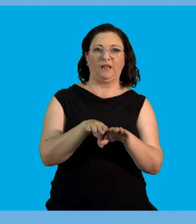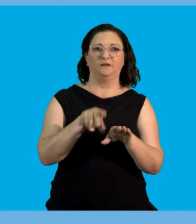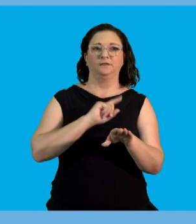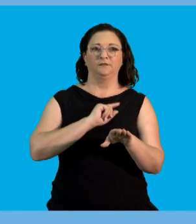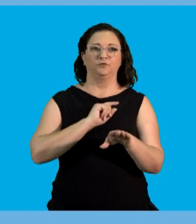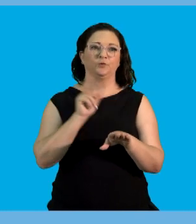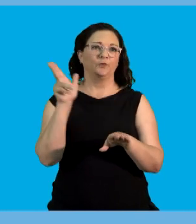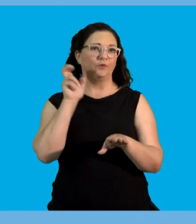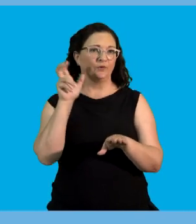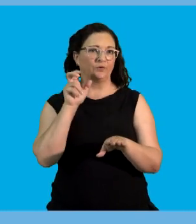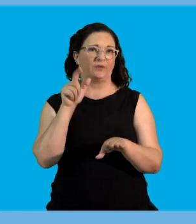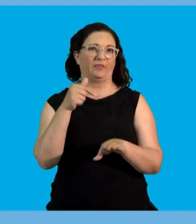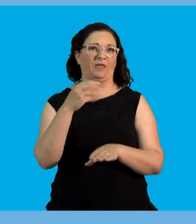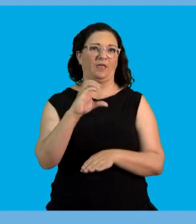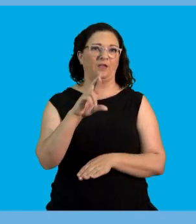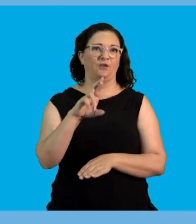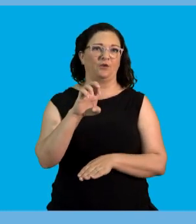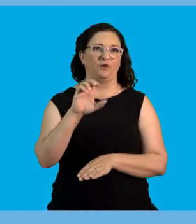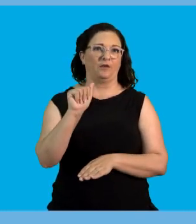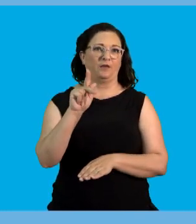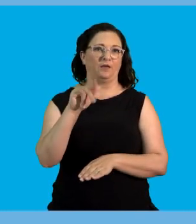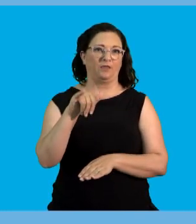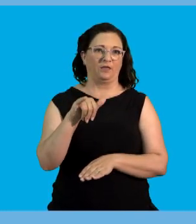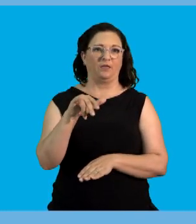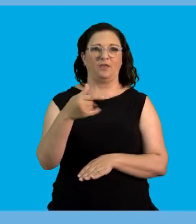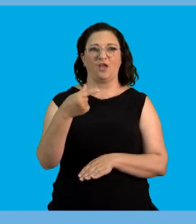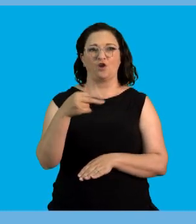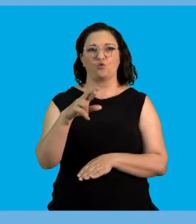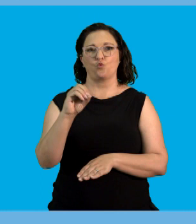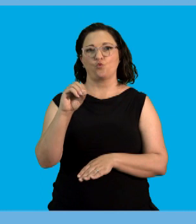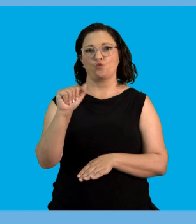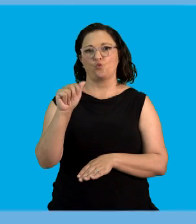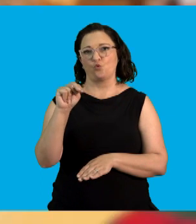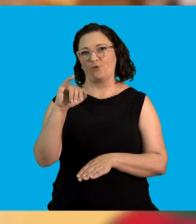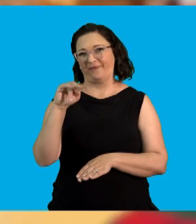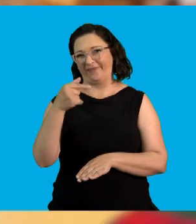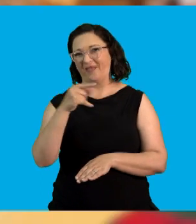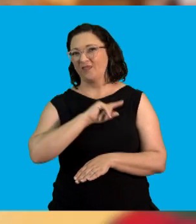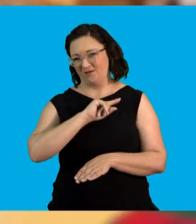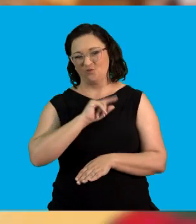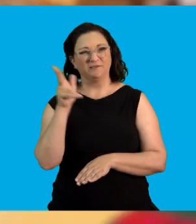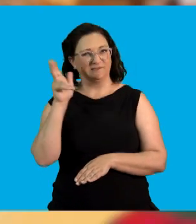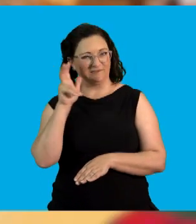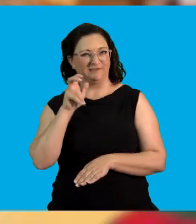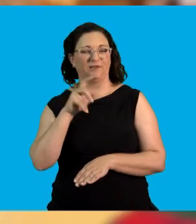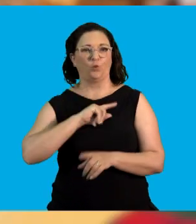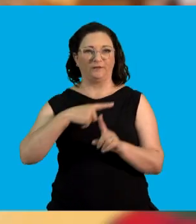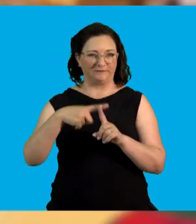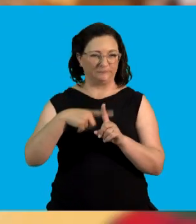nails, there's going to be that creaky and groaning noise that you hear on a hot summer day because of the change in temperature.